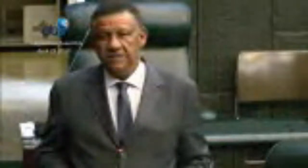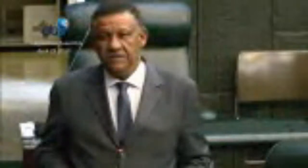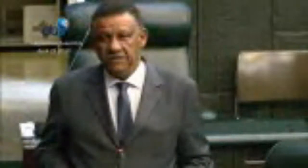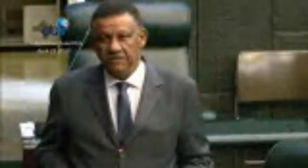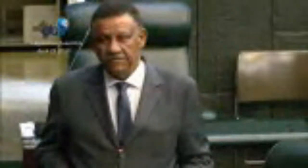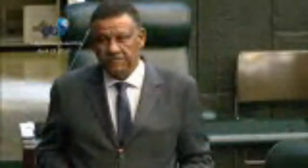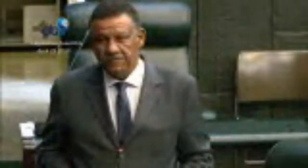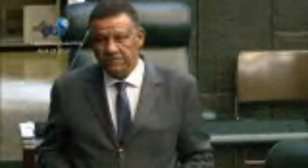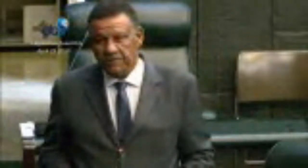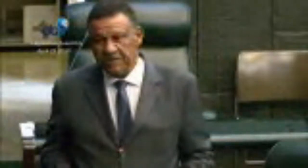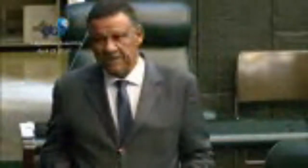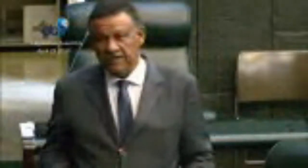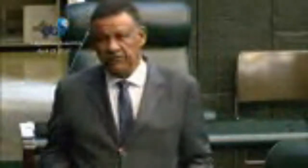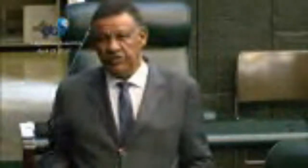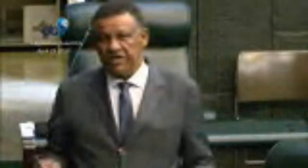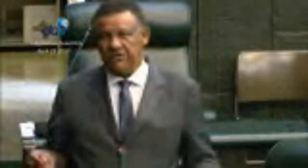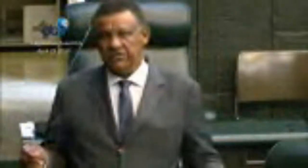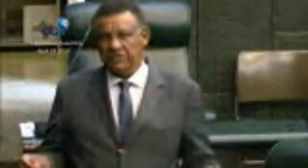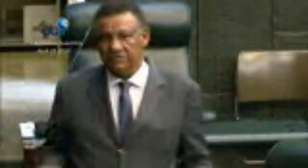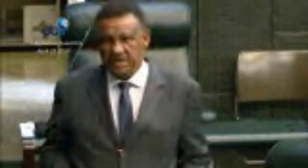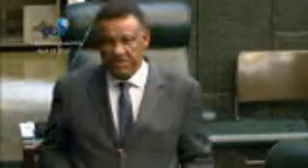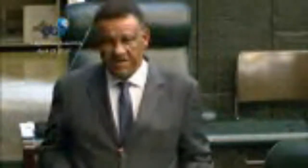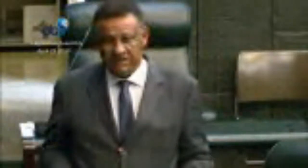and payments out of there.